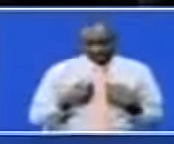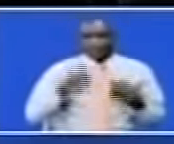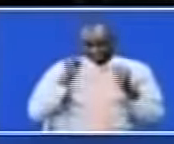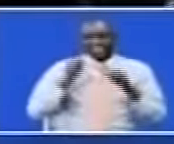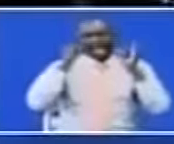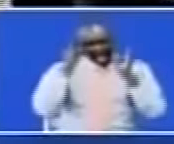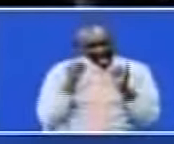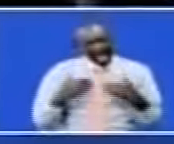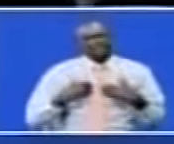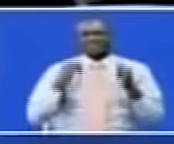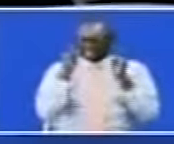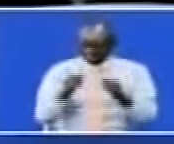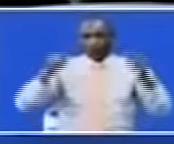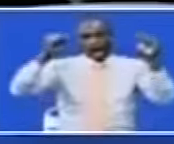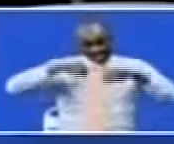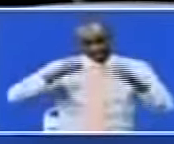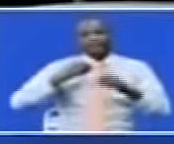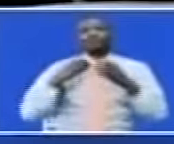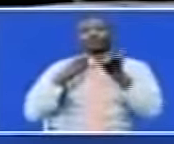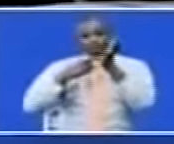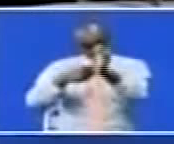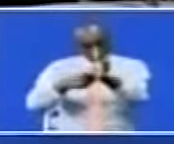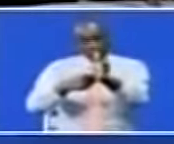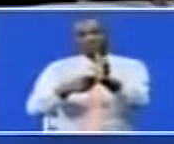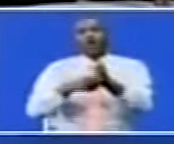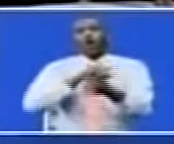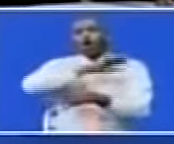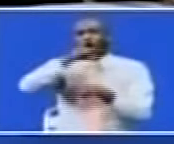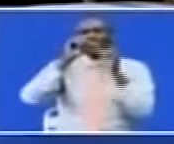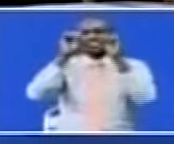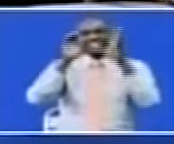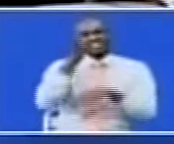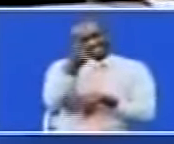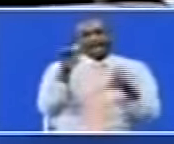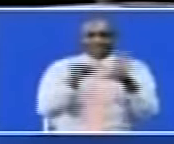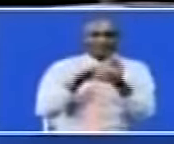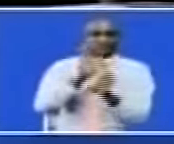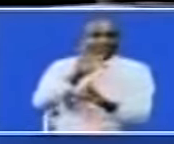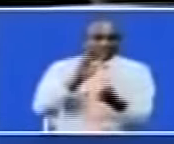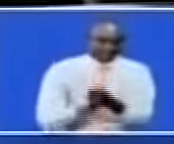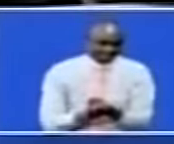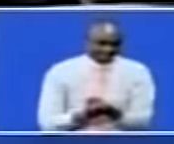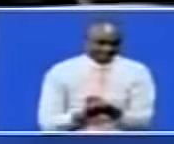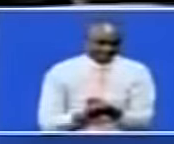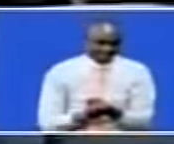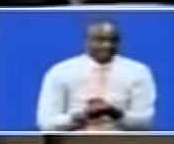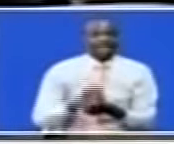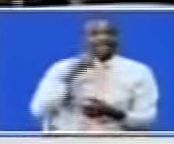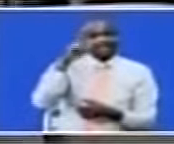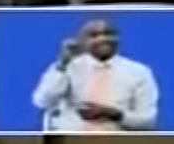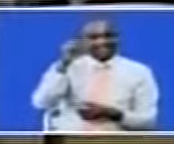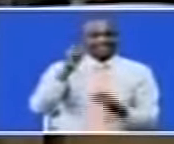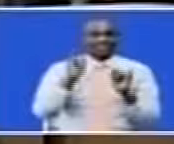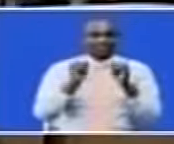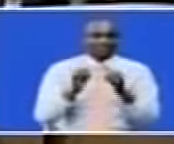new collective bargaining agreement to present to their 190,000 members. Timothy Otieno,